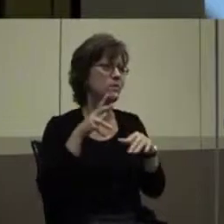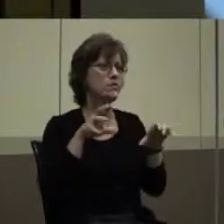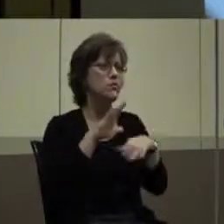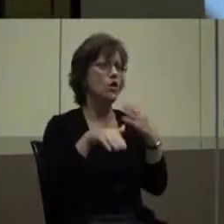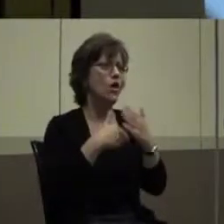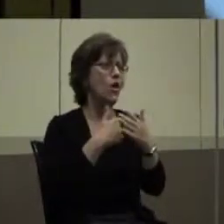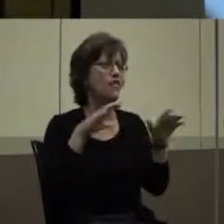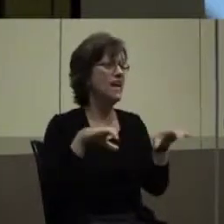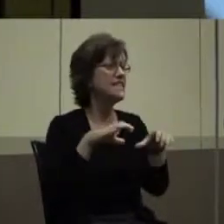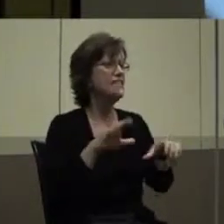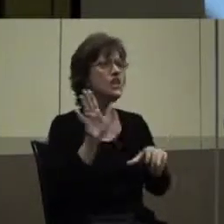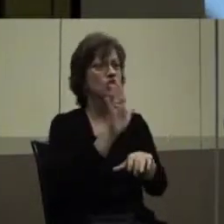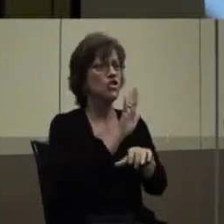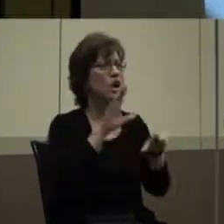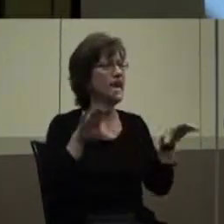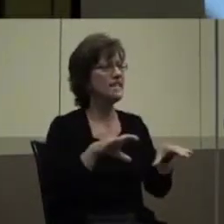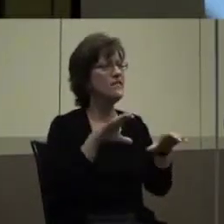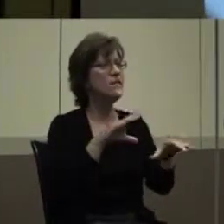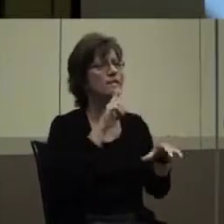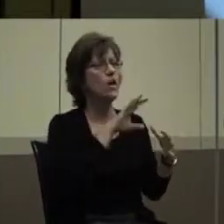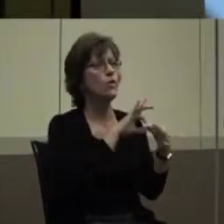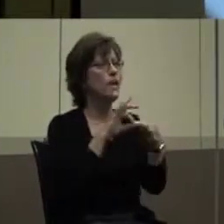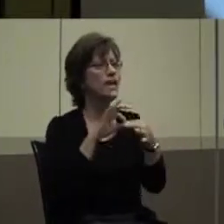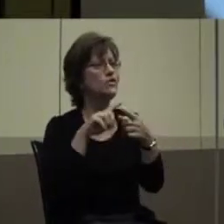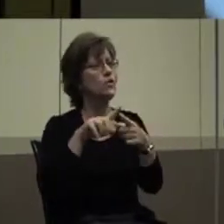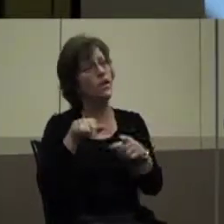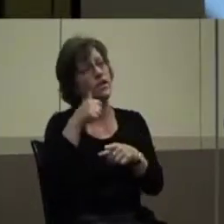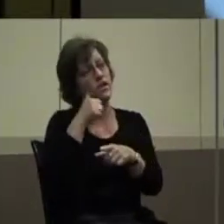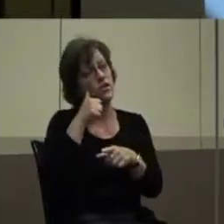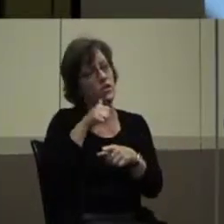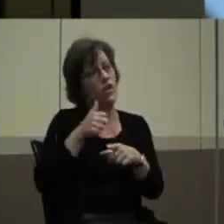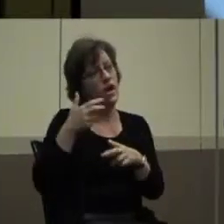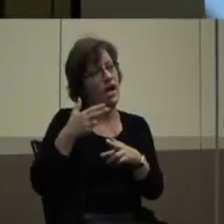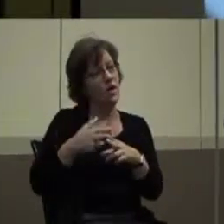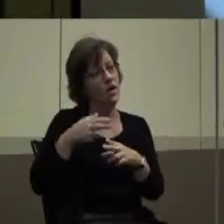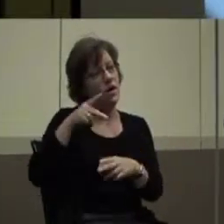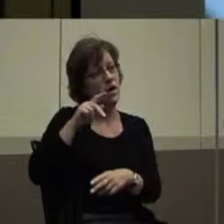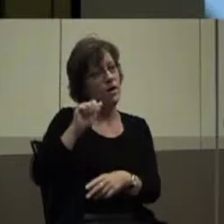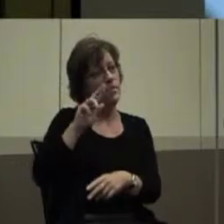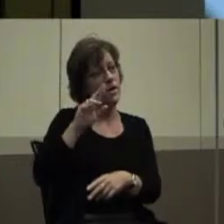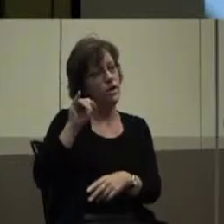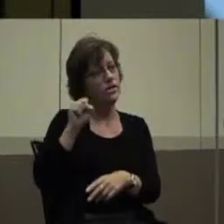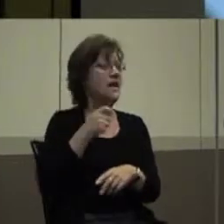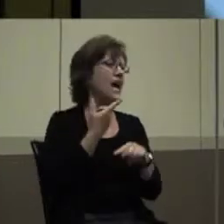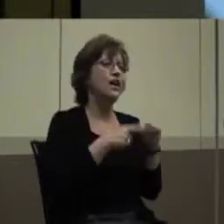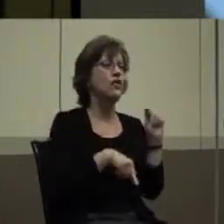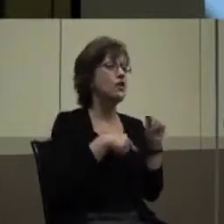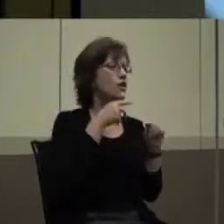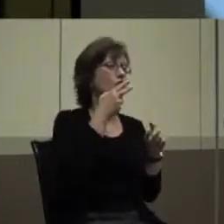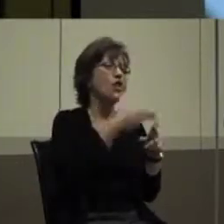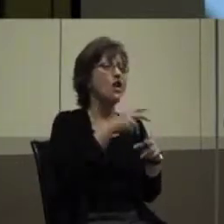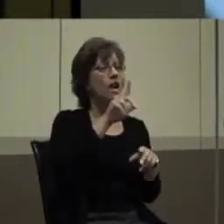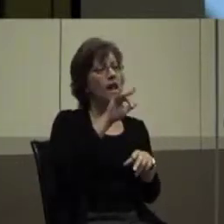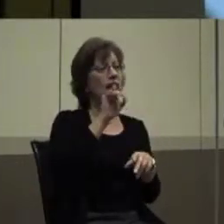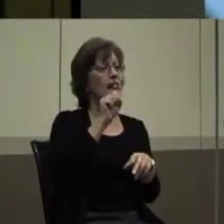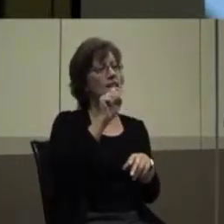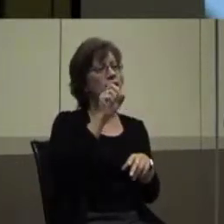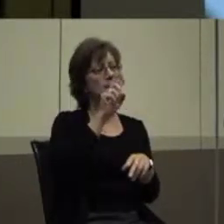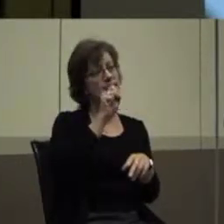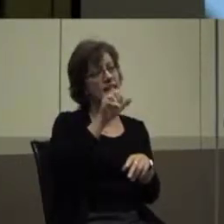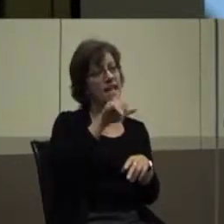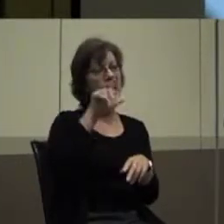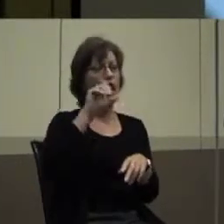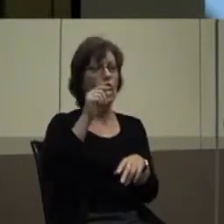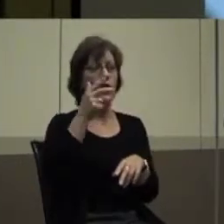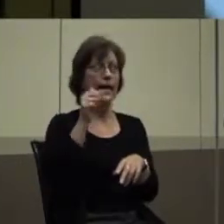activities are related to another girl that I call Paris. I could call her Lindsay Lohan too, but I'll still show you her